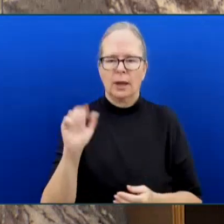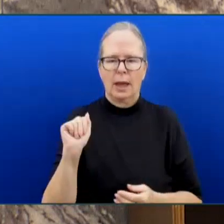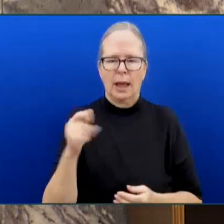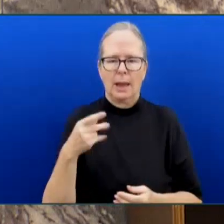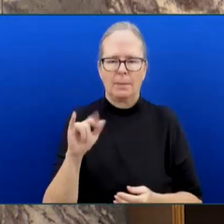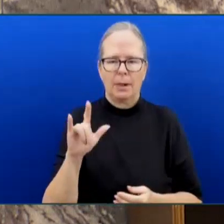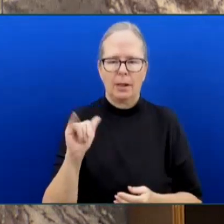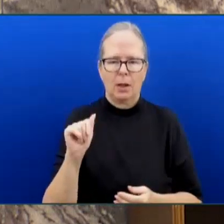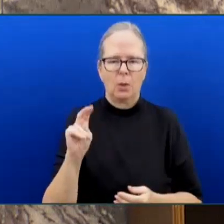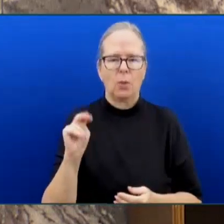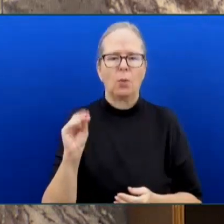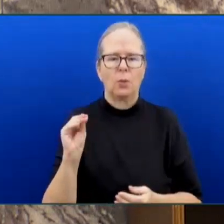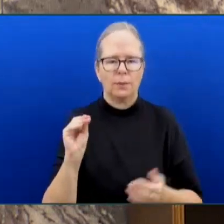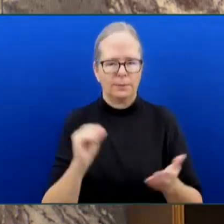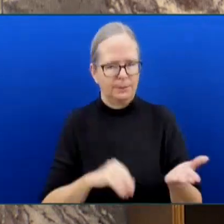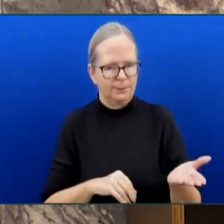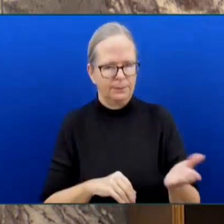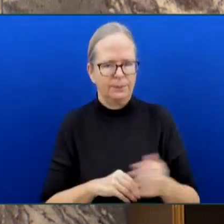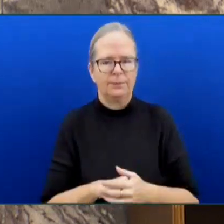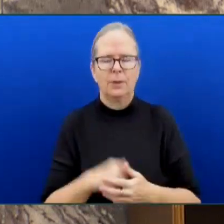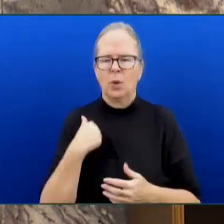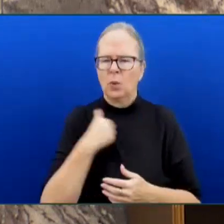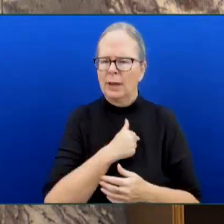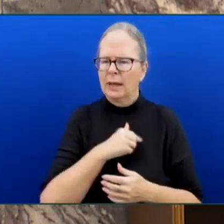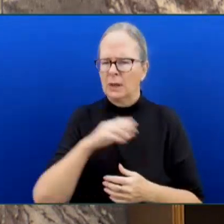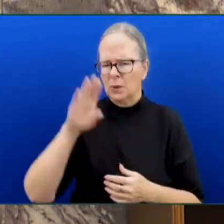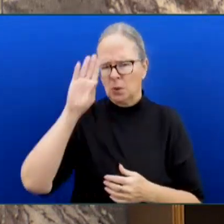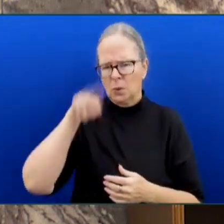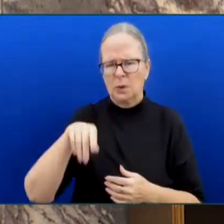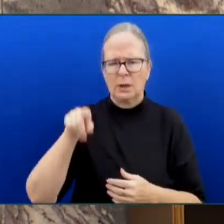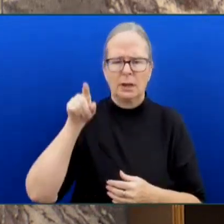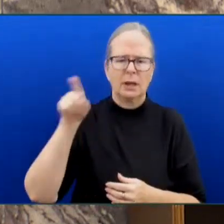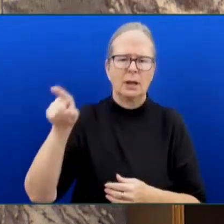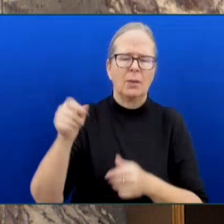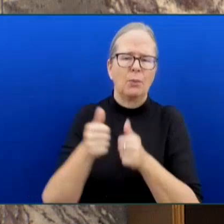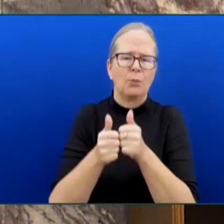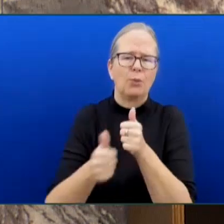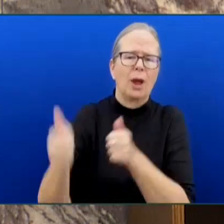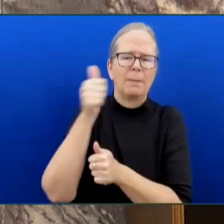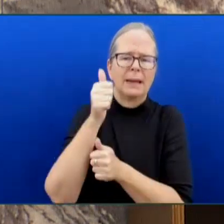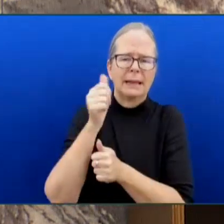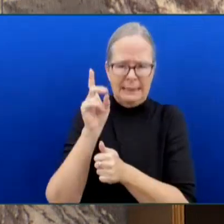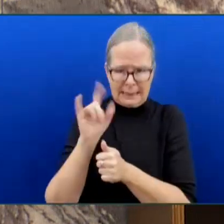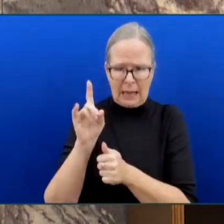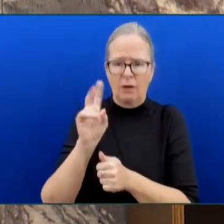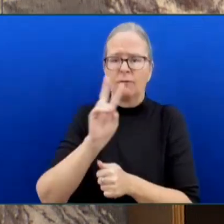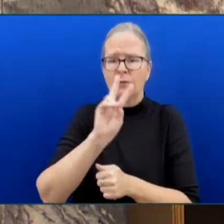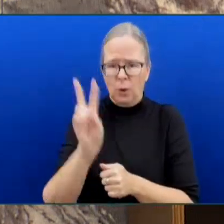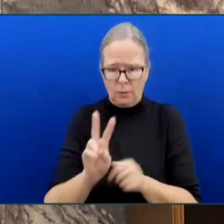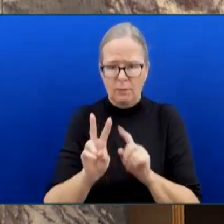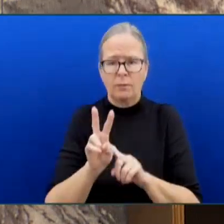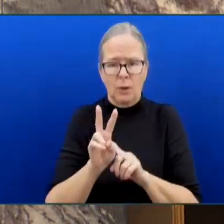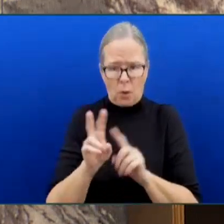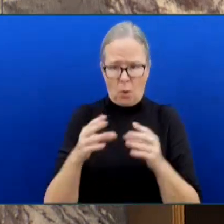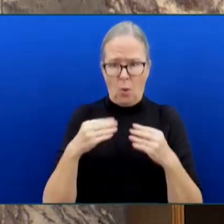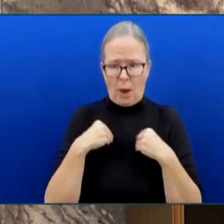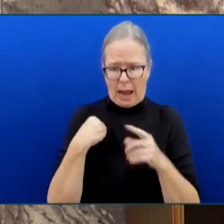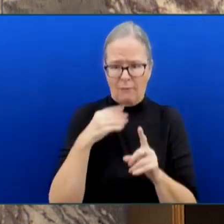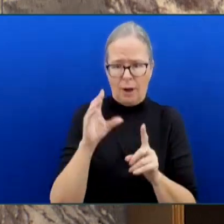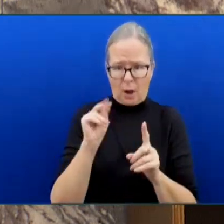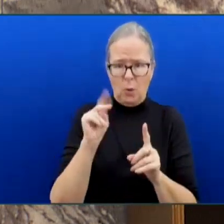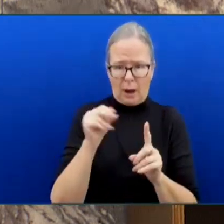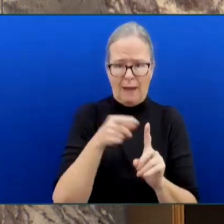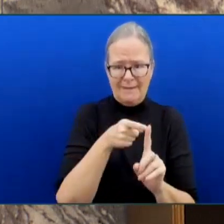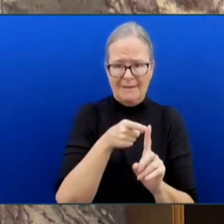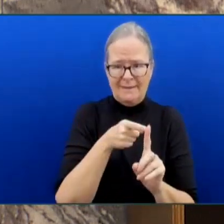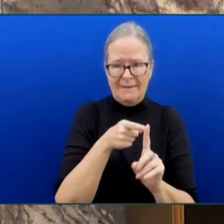his Victoria condo for a profit, right before he'd be hit with having to declare a speculation tax. What the public hasn't